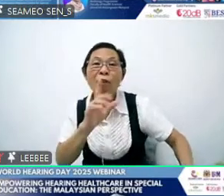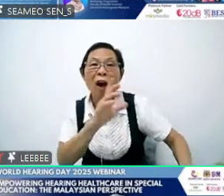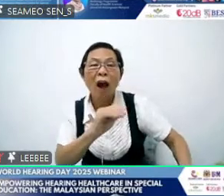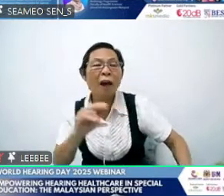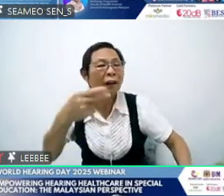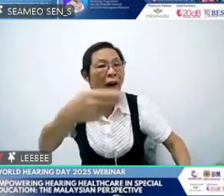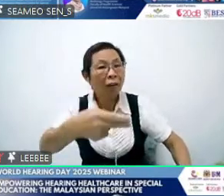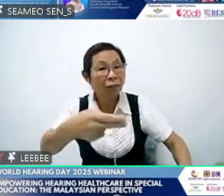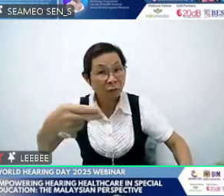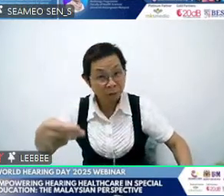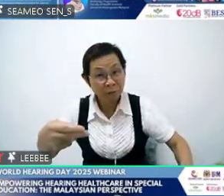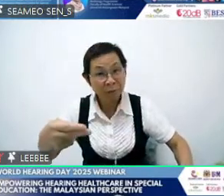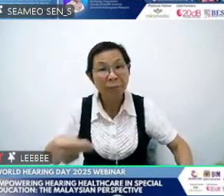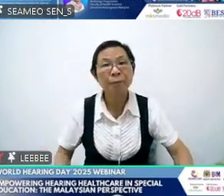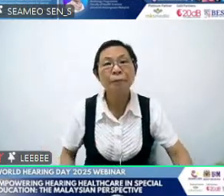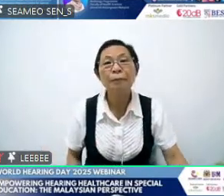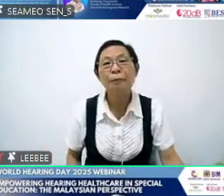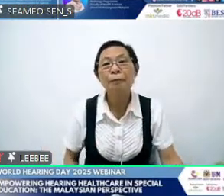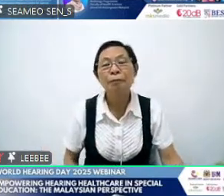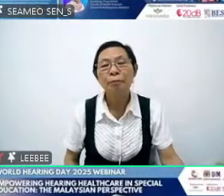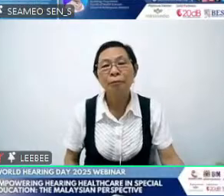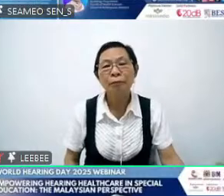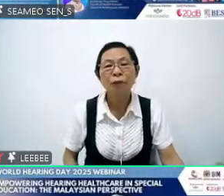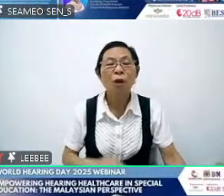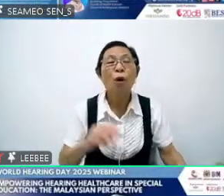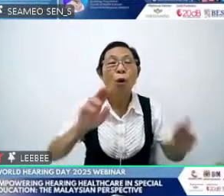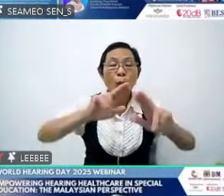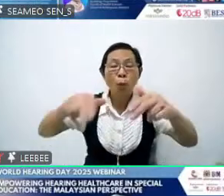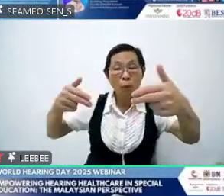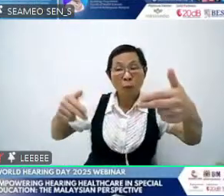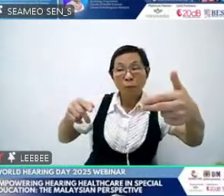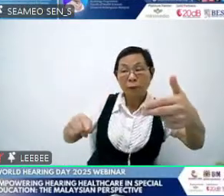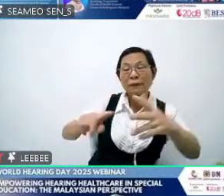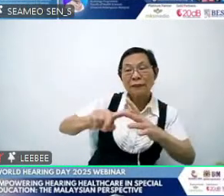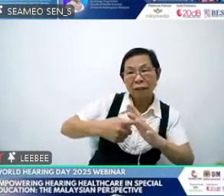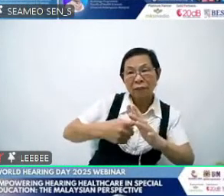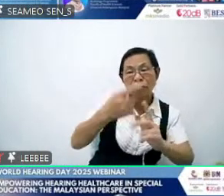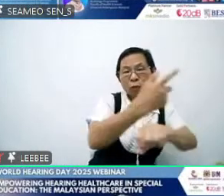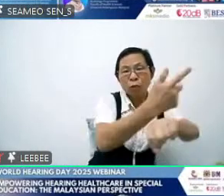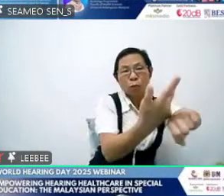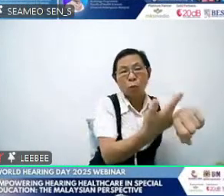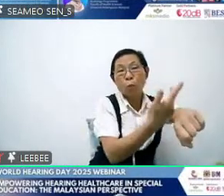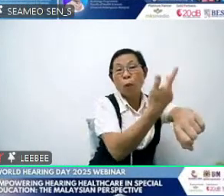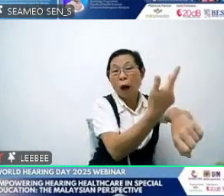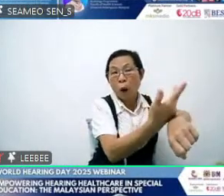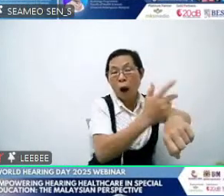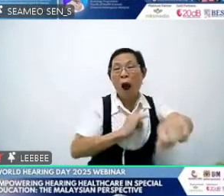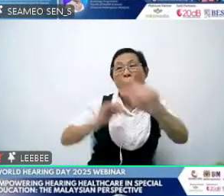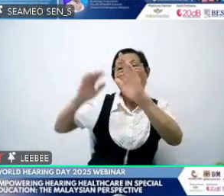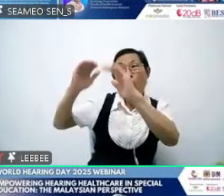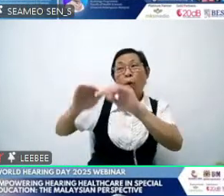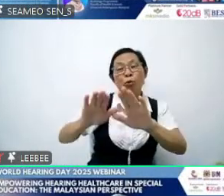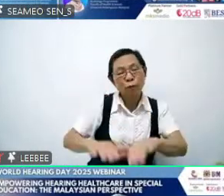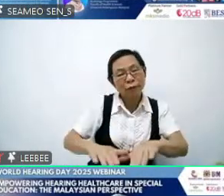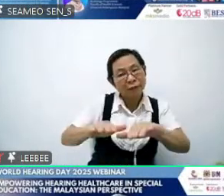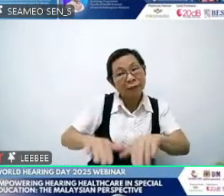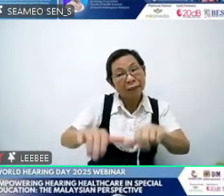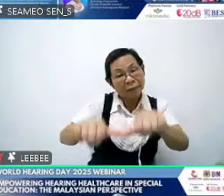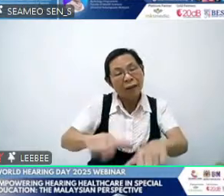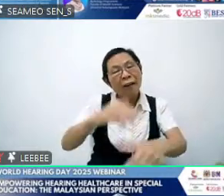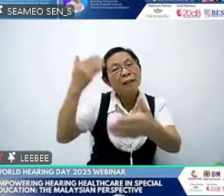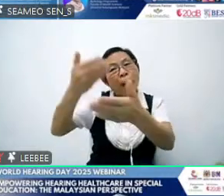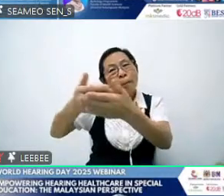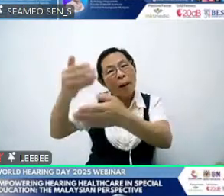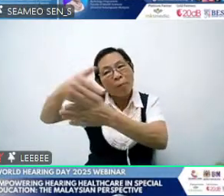hearing. The webinar is expected to run for 3 hours, and we hope you will stay tuned with us until the end of the